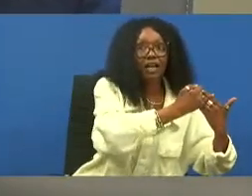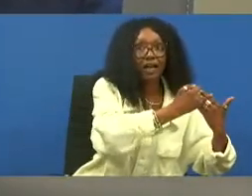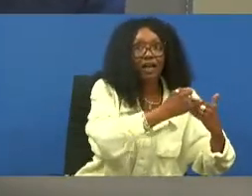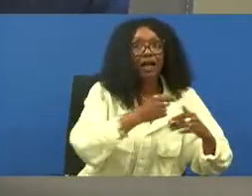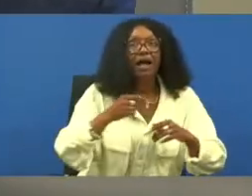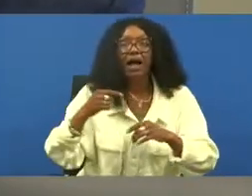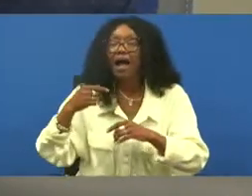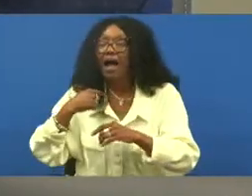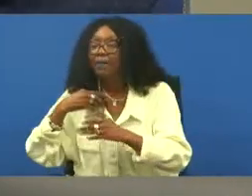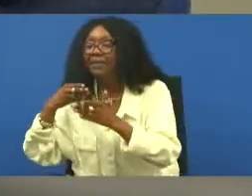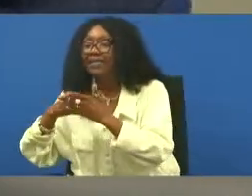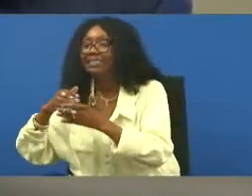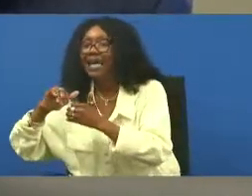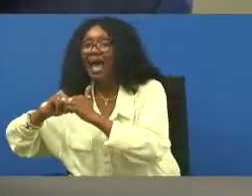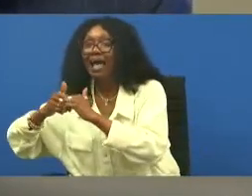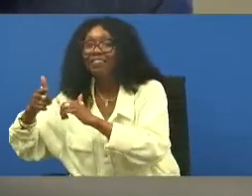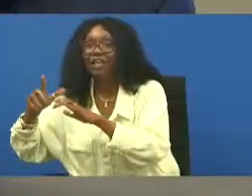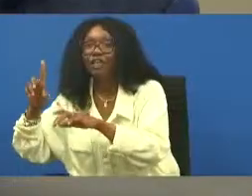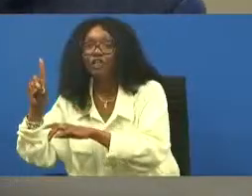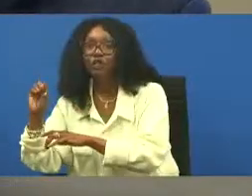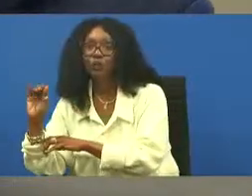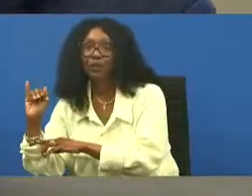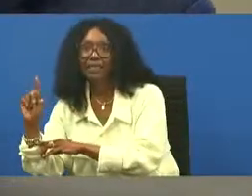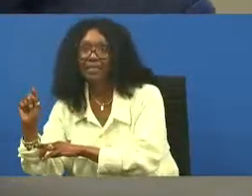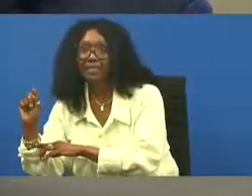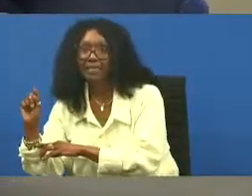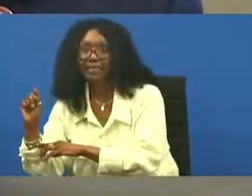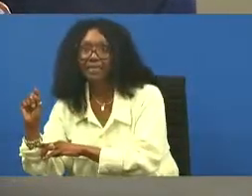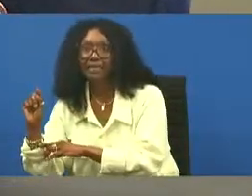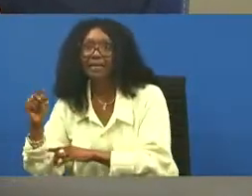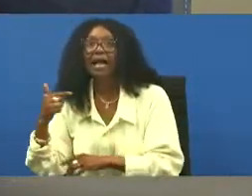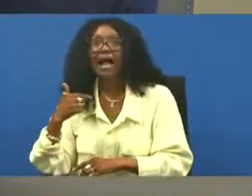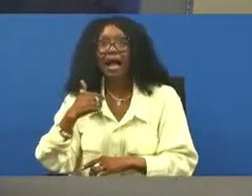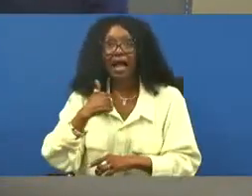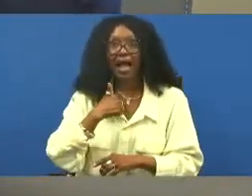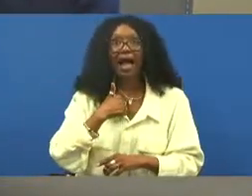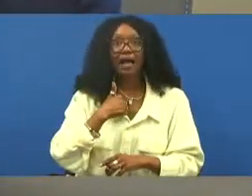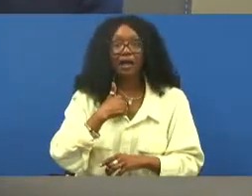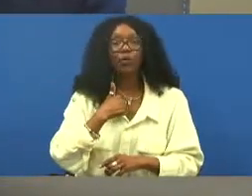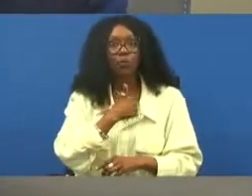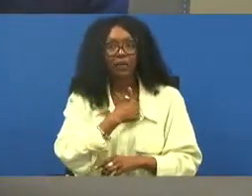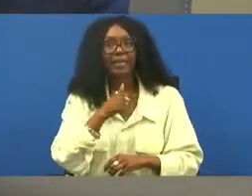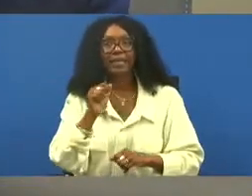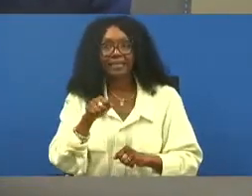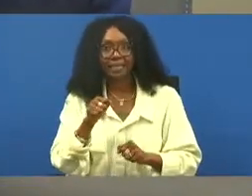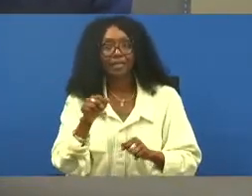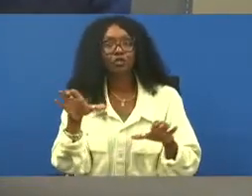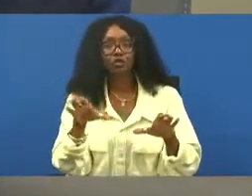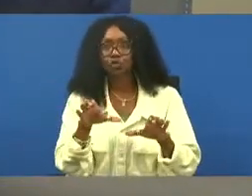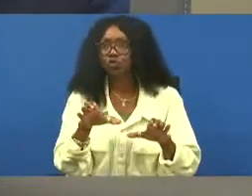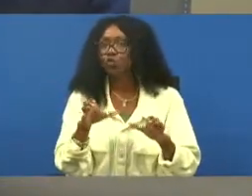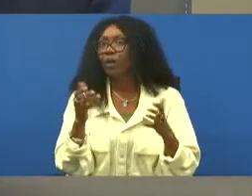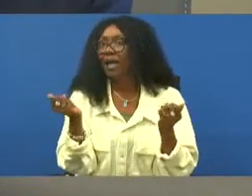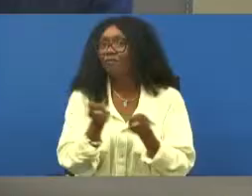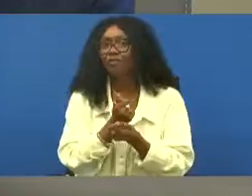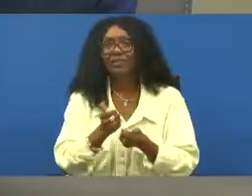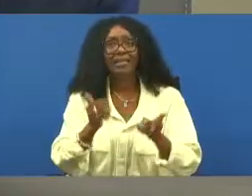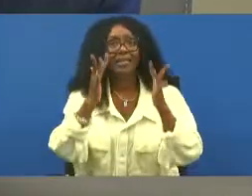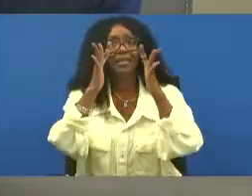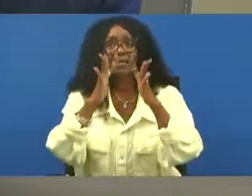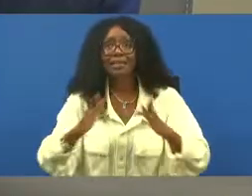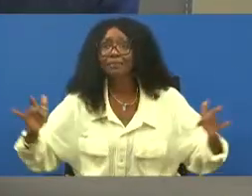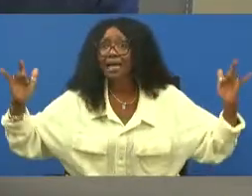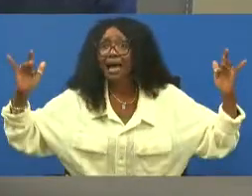River Center needs to be done. I do believe, and I agree with Brandon, that we are capable of doing multiple things at one time. If you look at my